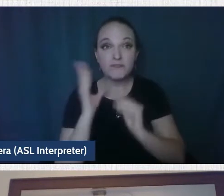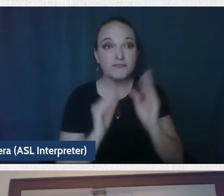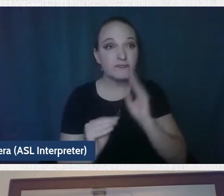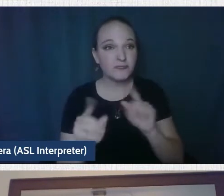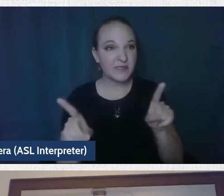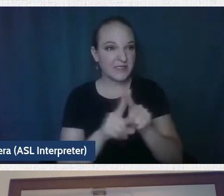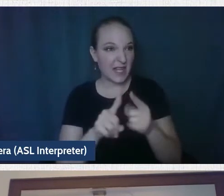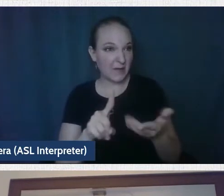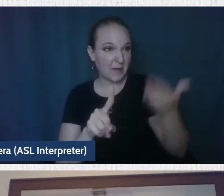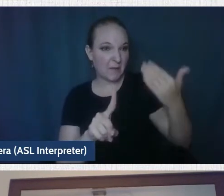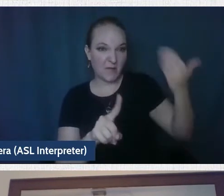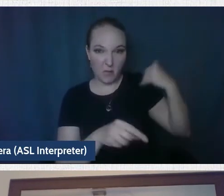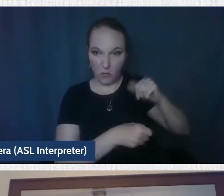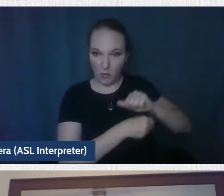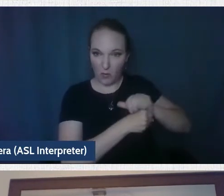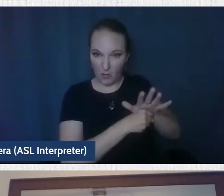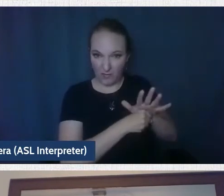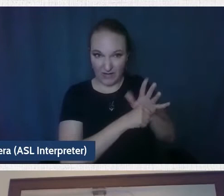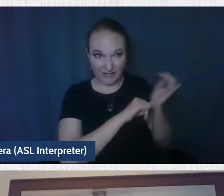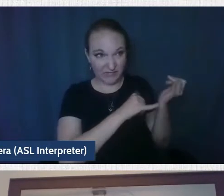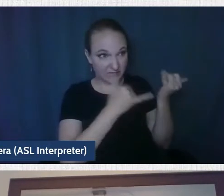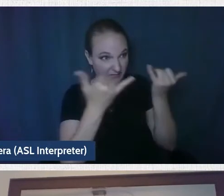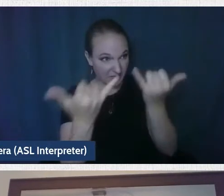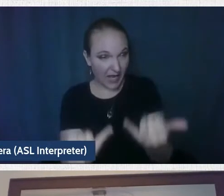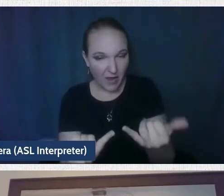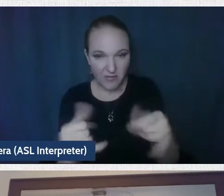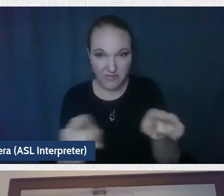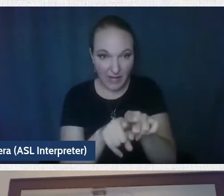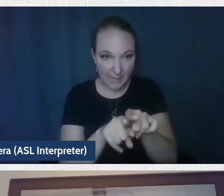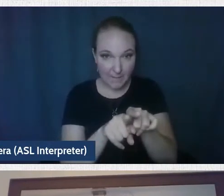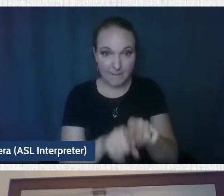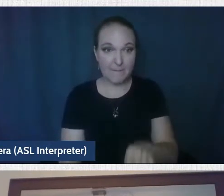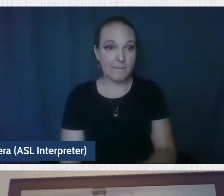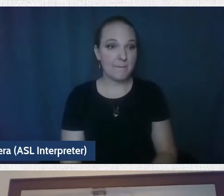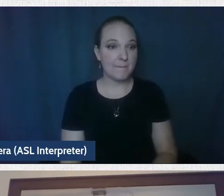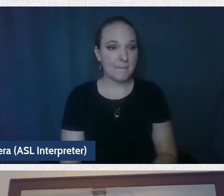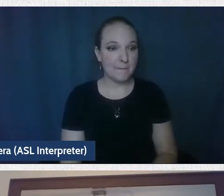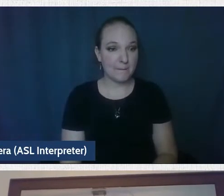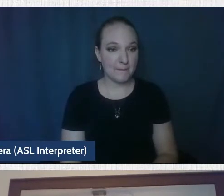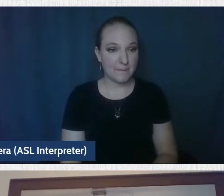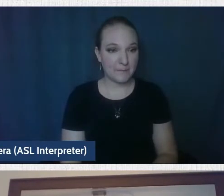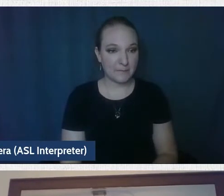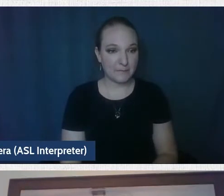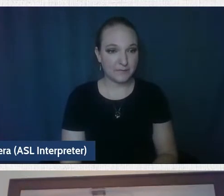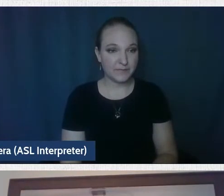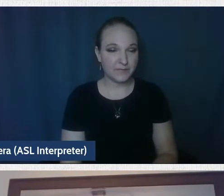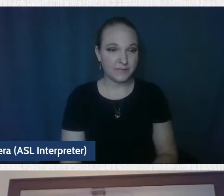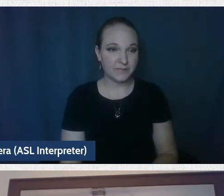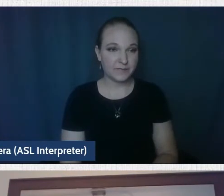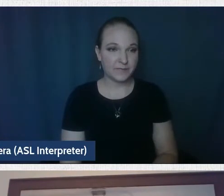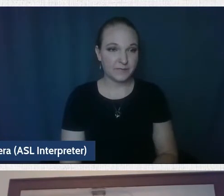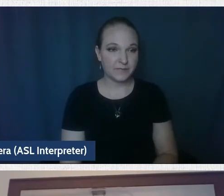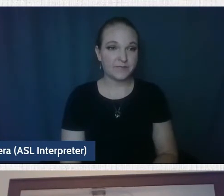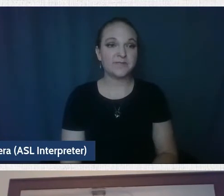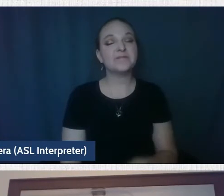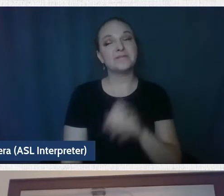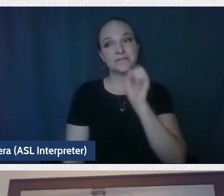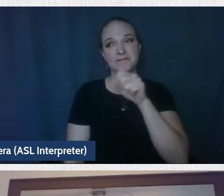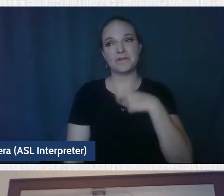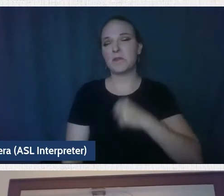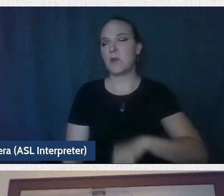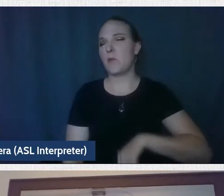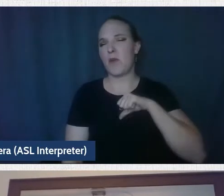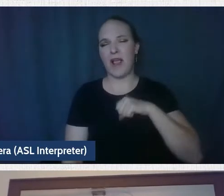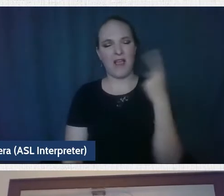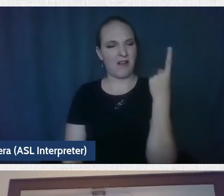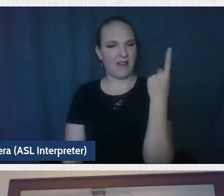campus? Hey, that's a great question, Kaz. I'm extremely proud of what we did last year